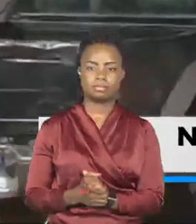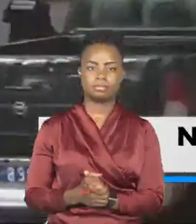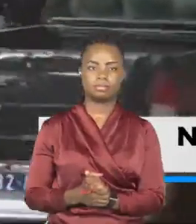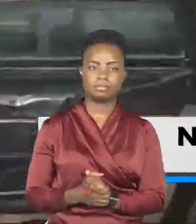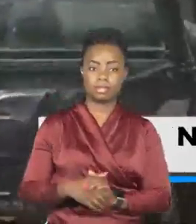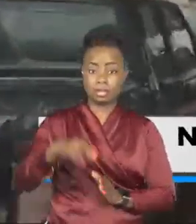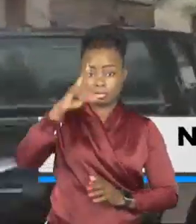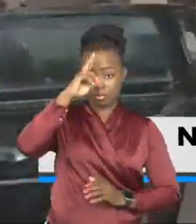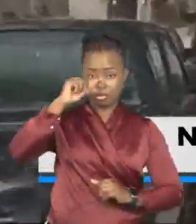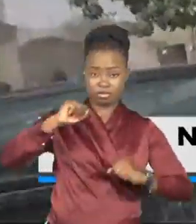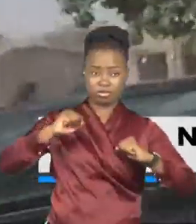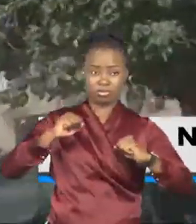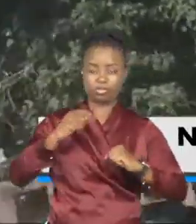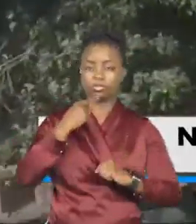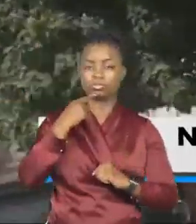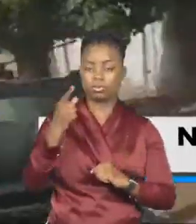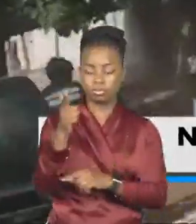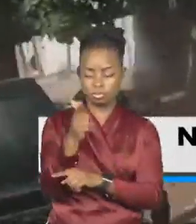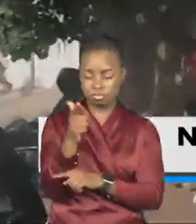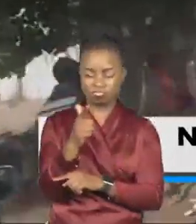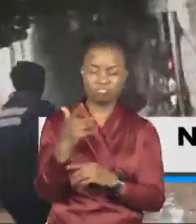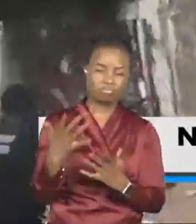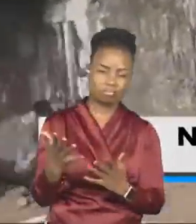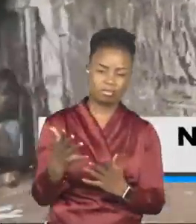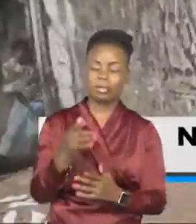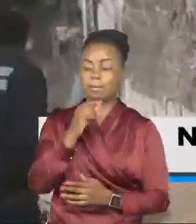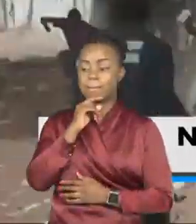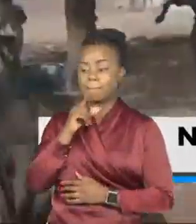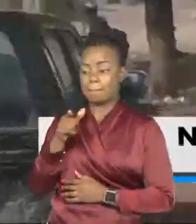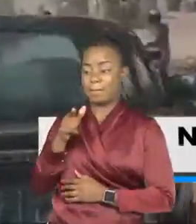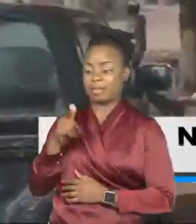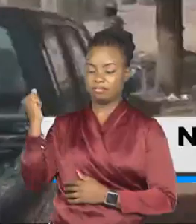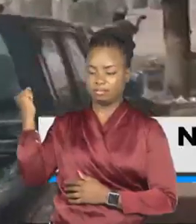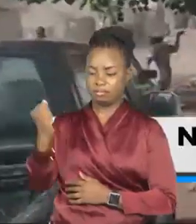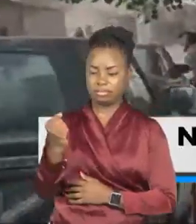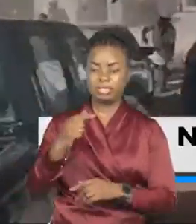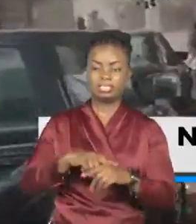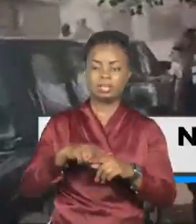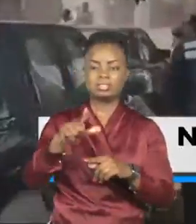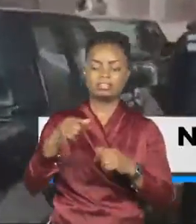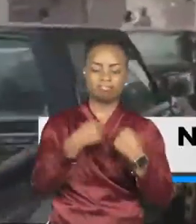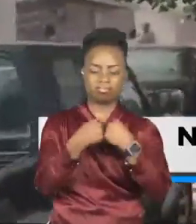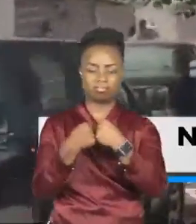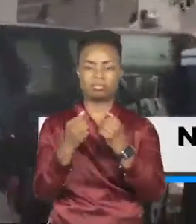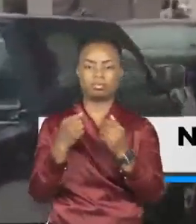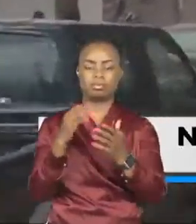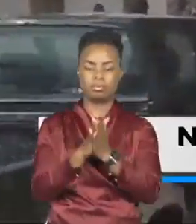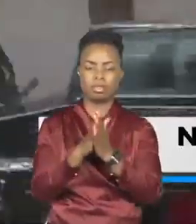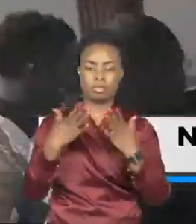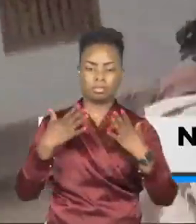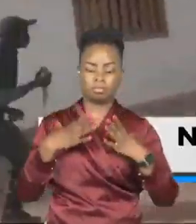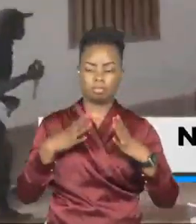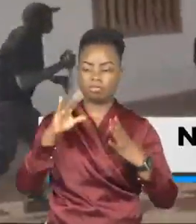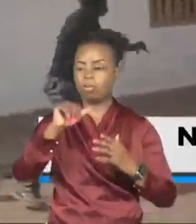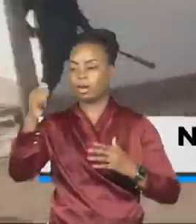A police official told journalists that the individual was stabbed during scuffles between the Unity and Assembly Party,